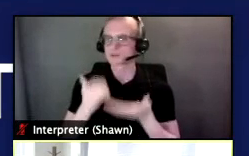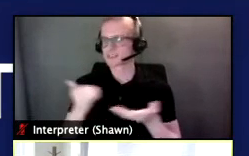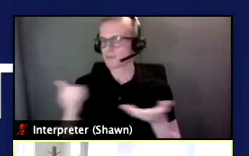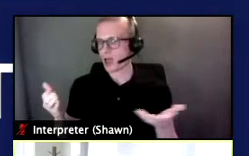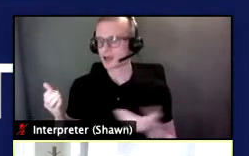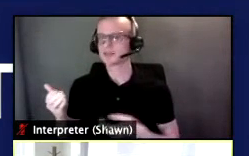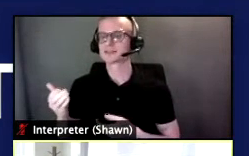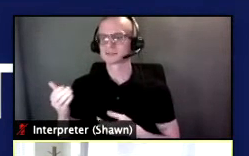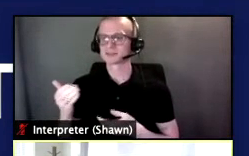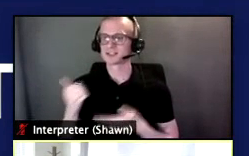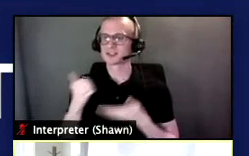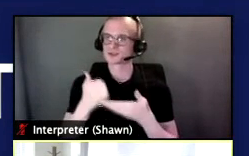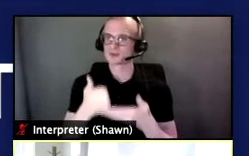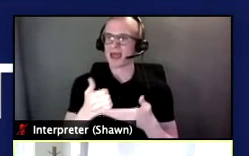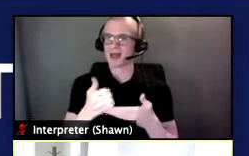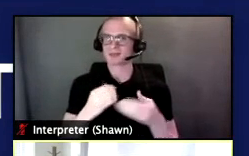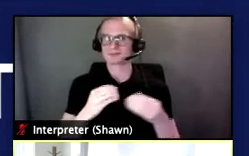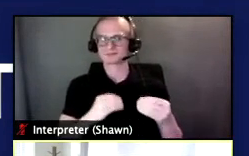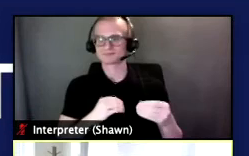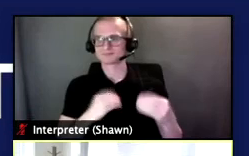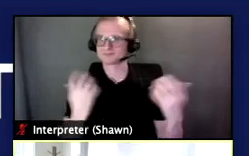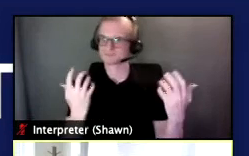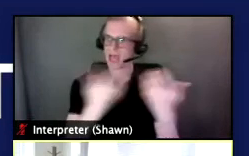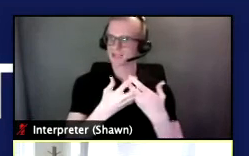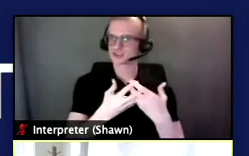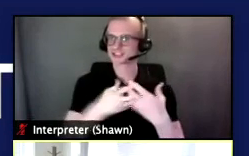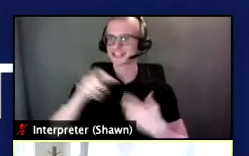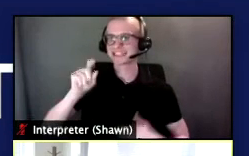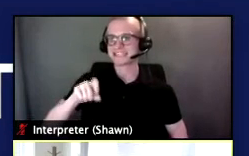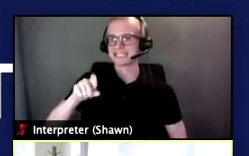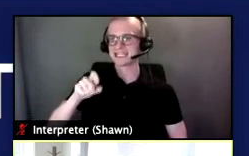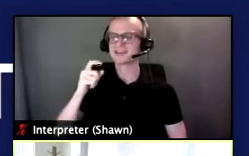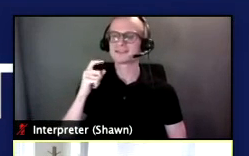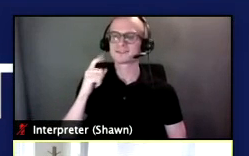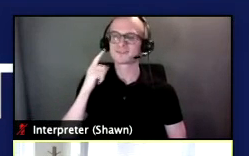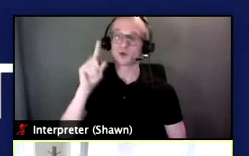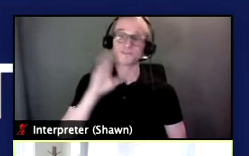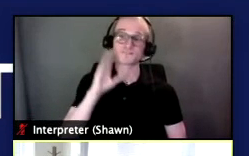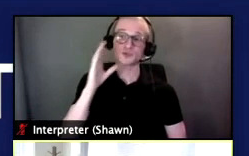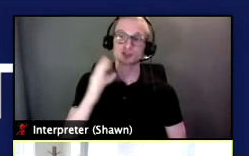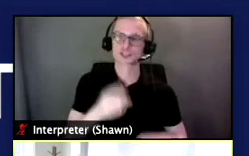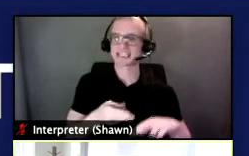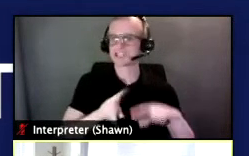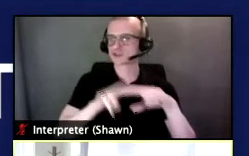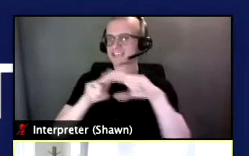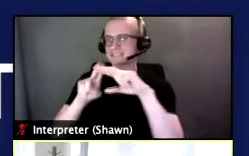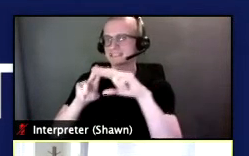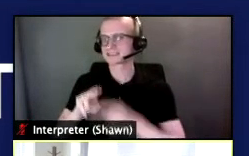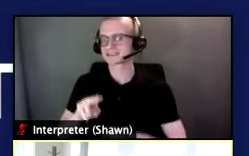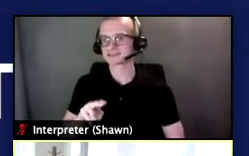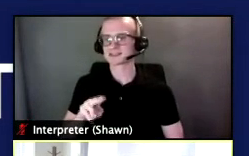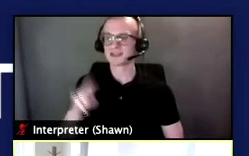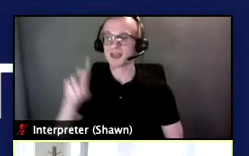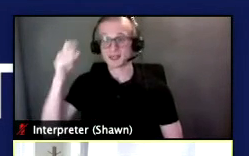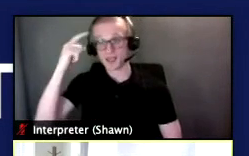meet future increases in a future wave. At the governor's direction, we went ahead